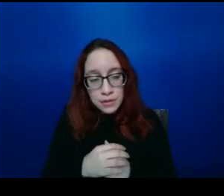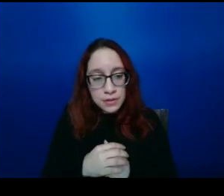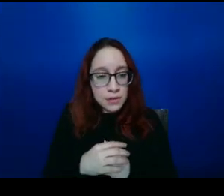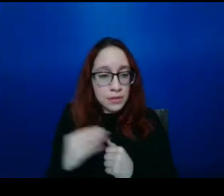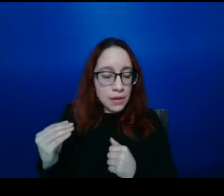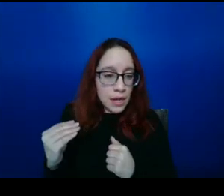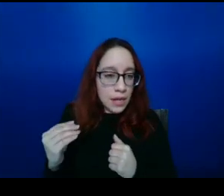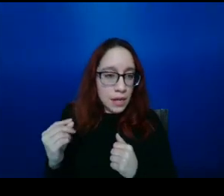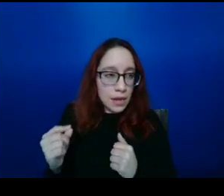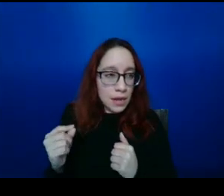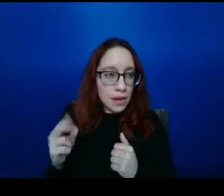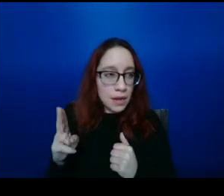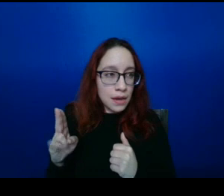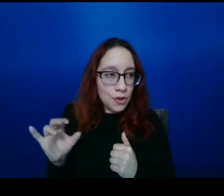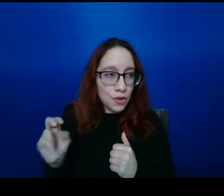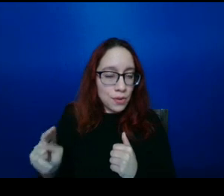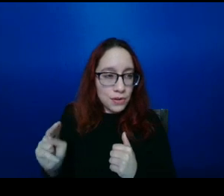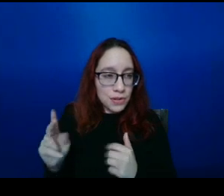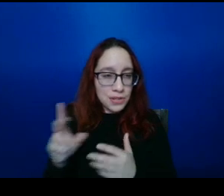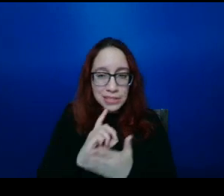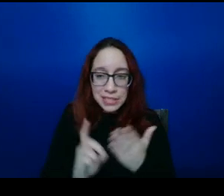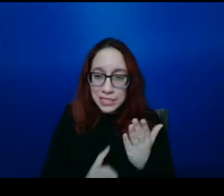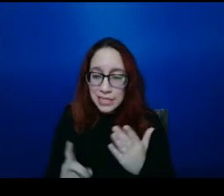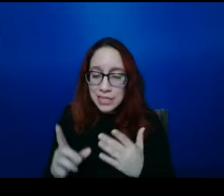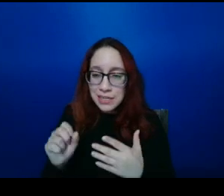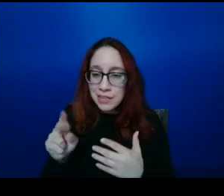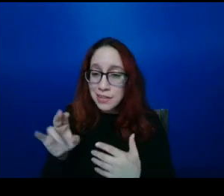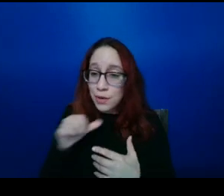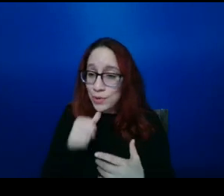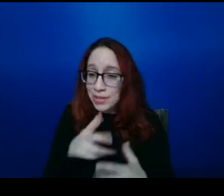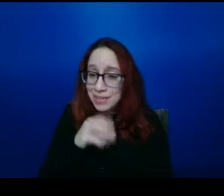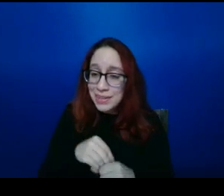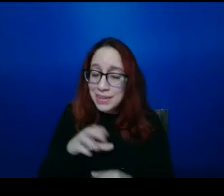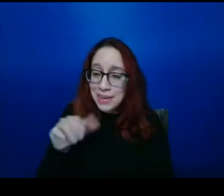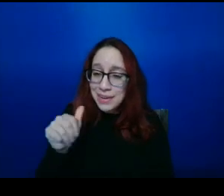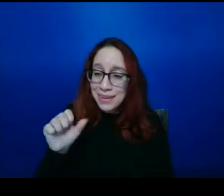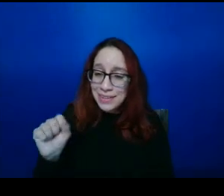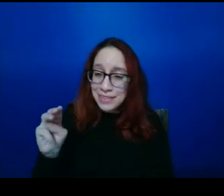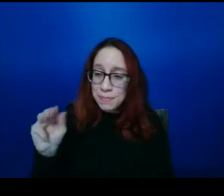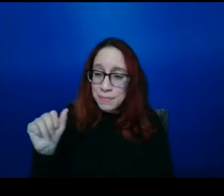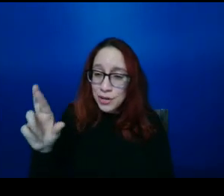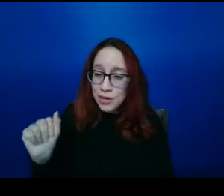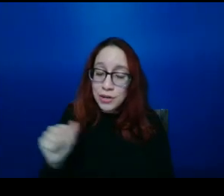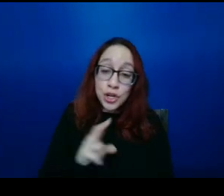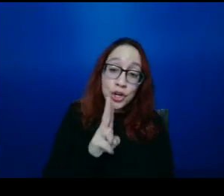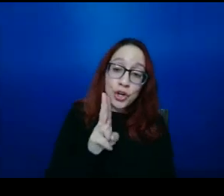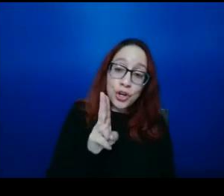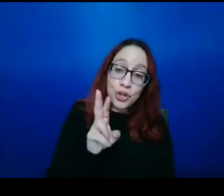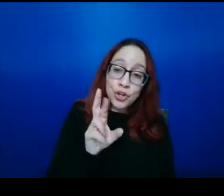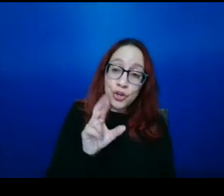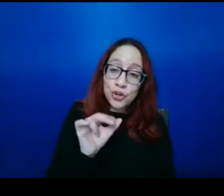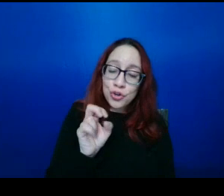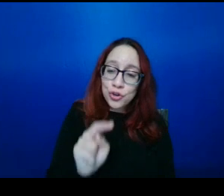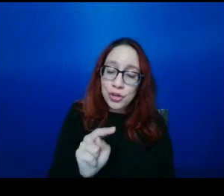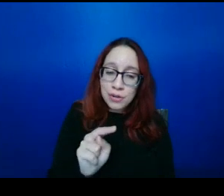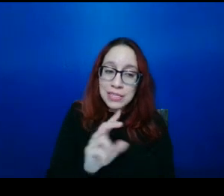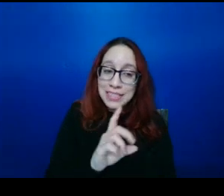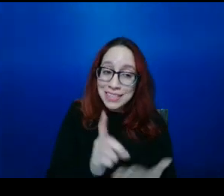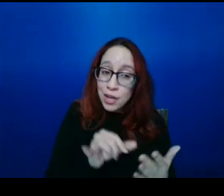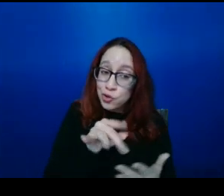And Urban Design Studio, I wasn't personally involved in Casa Mara, but Urban Design Studio was, so our